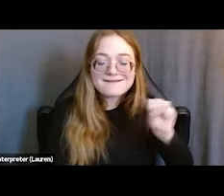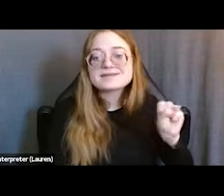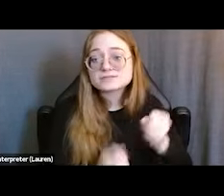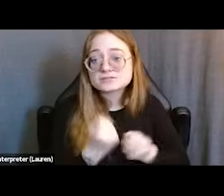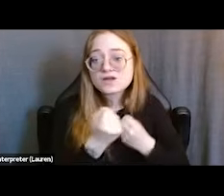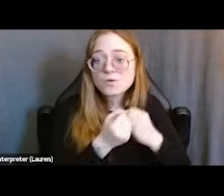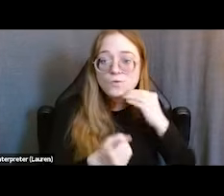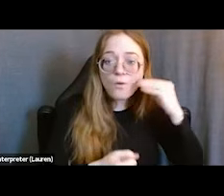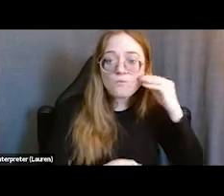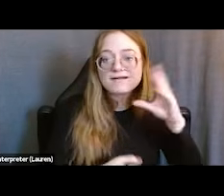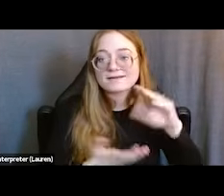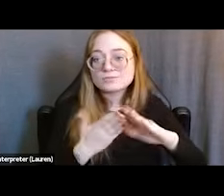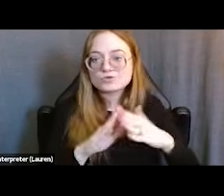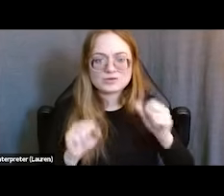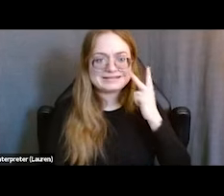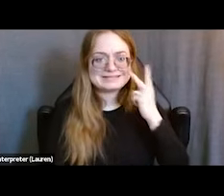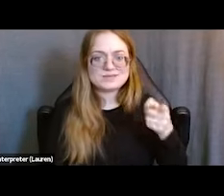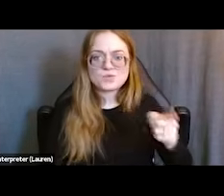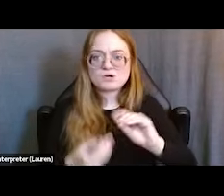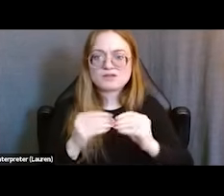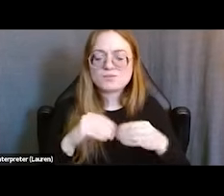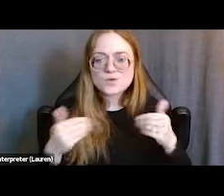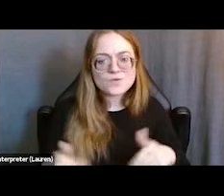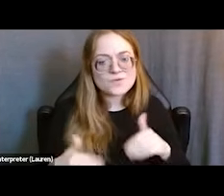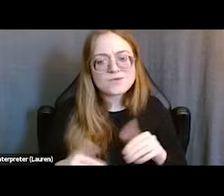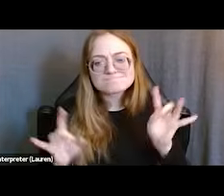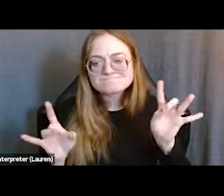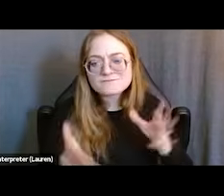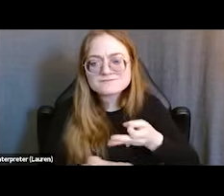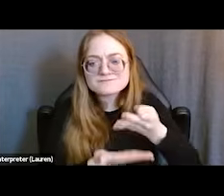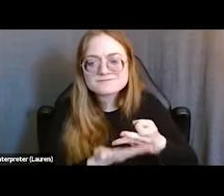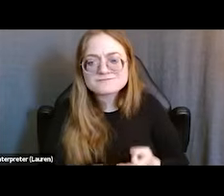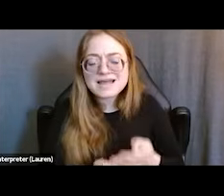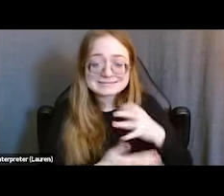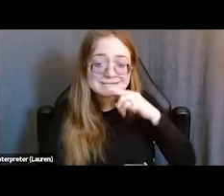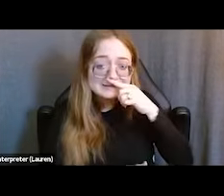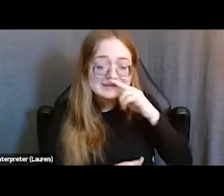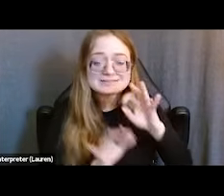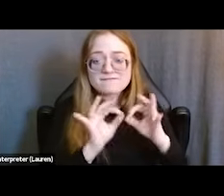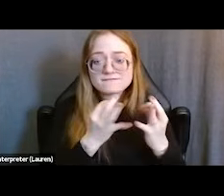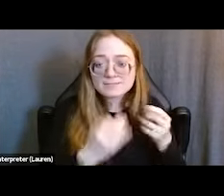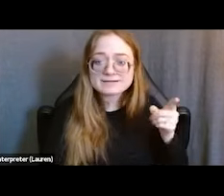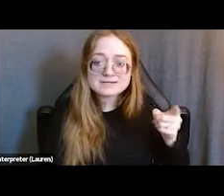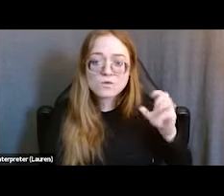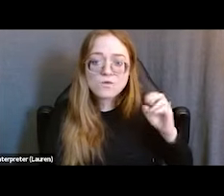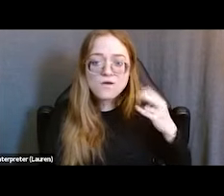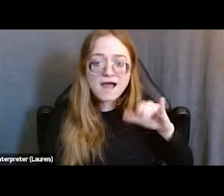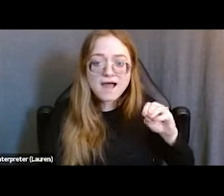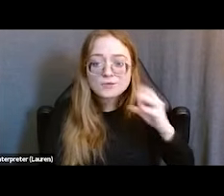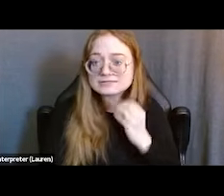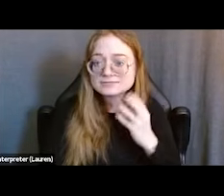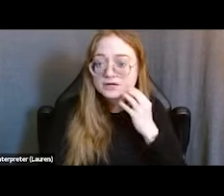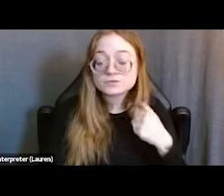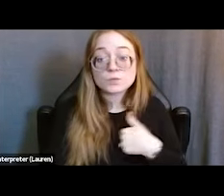in these numbers the devastating facts of what kids in Ohio, families in Ohio have been experiencing. And we know that each of